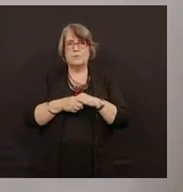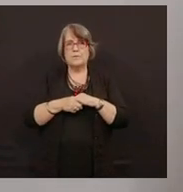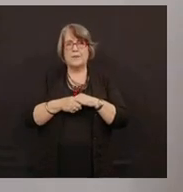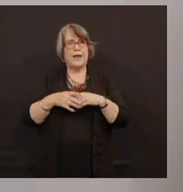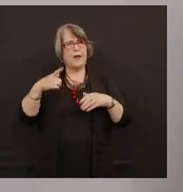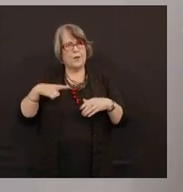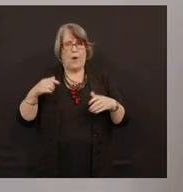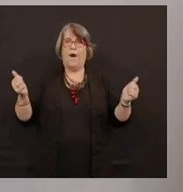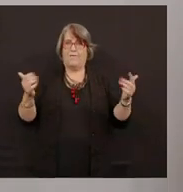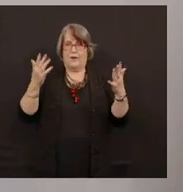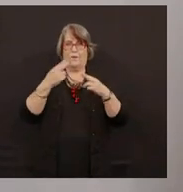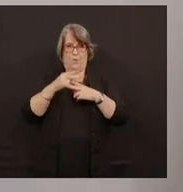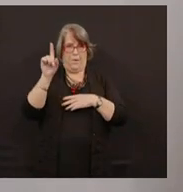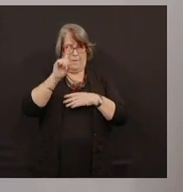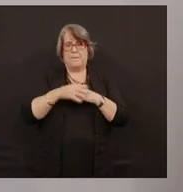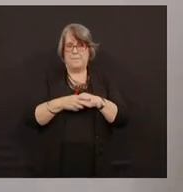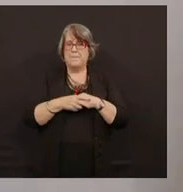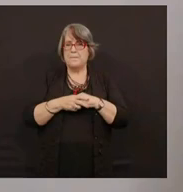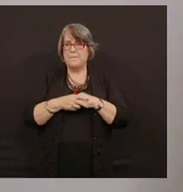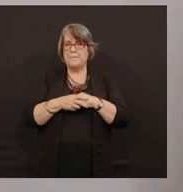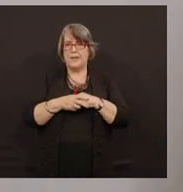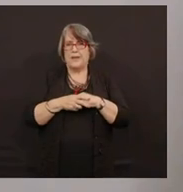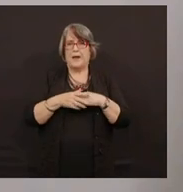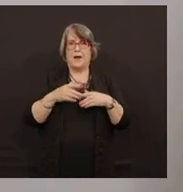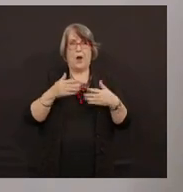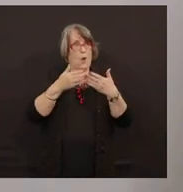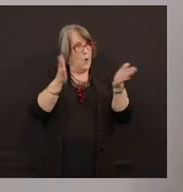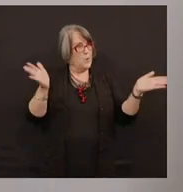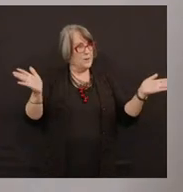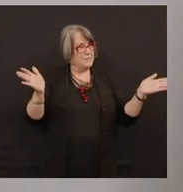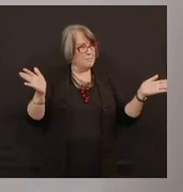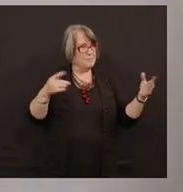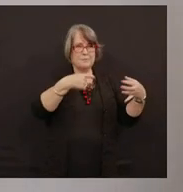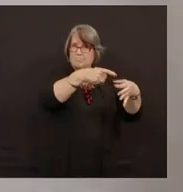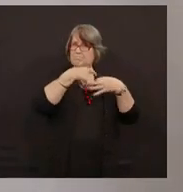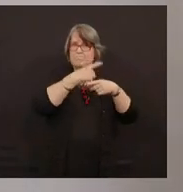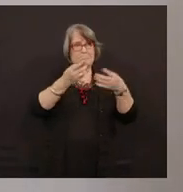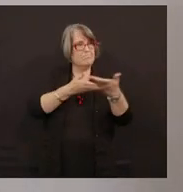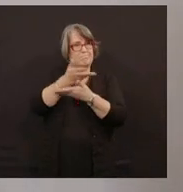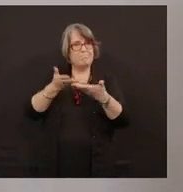That's where I want to finish for now, and I open up the conversation. Thank you.